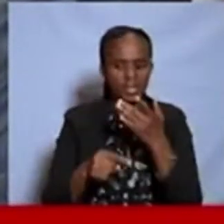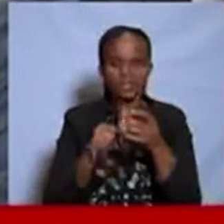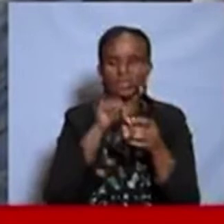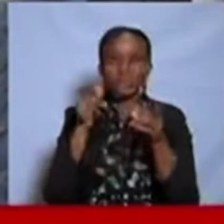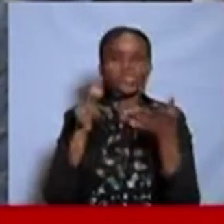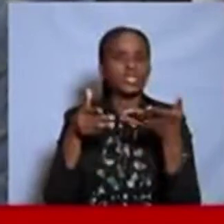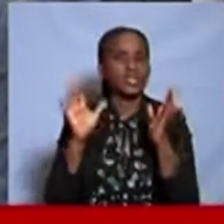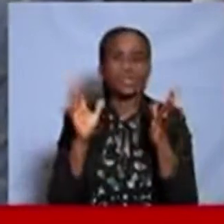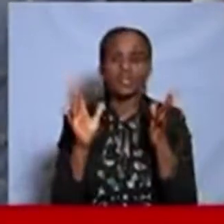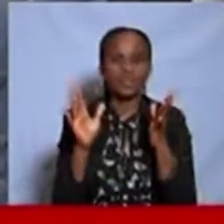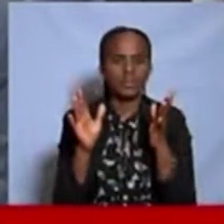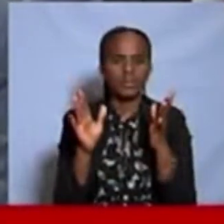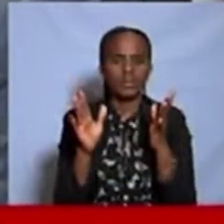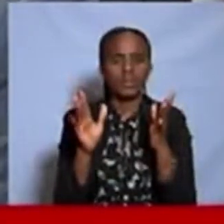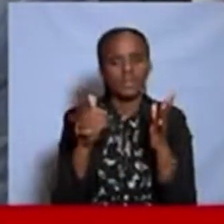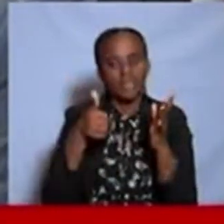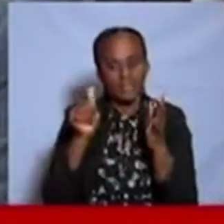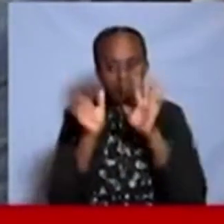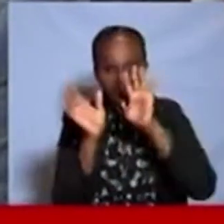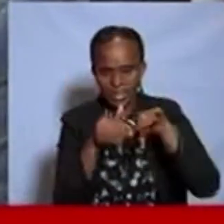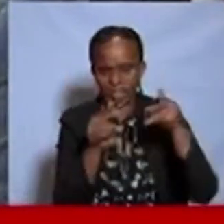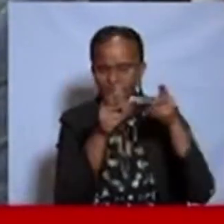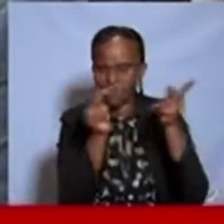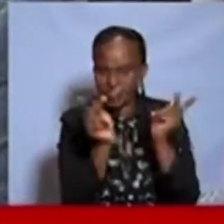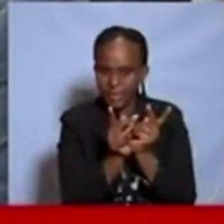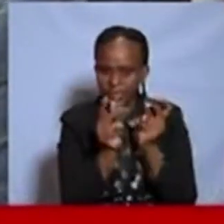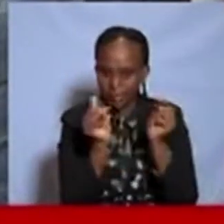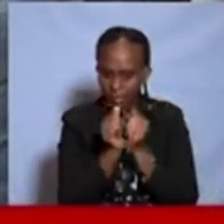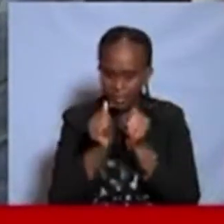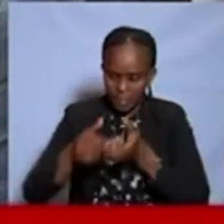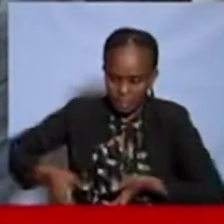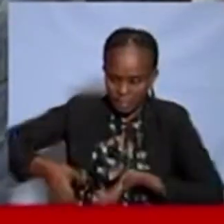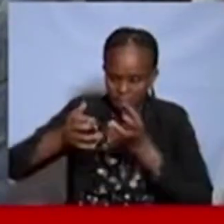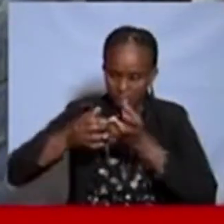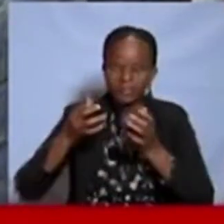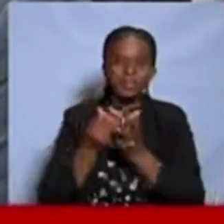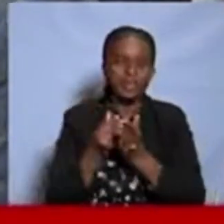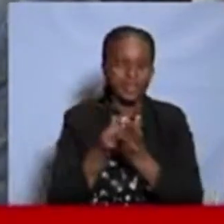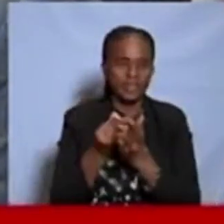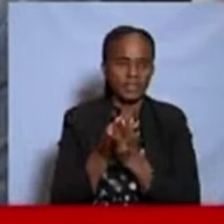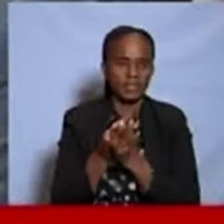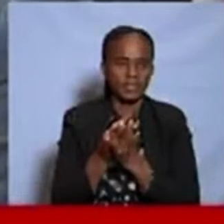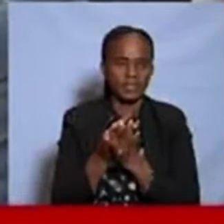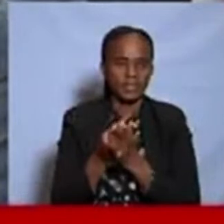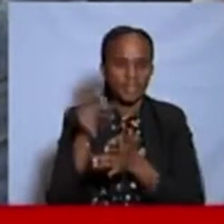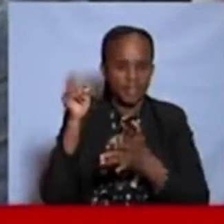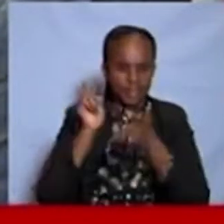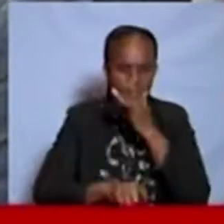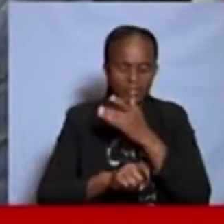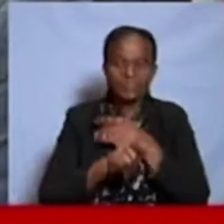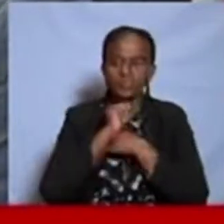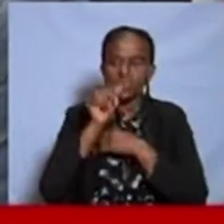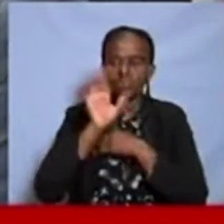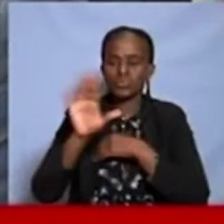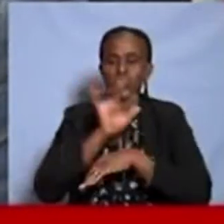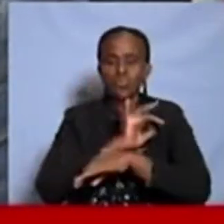authorized was he left the station with the money. So the charge here is not his absence from office,